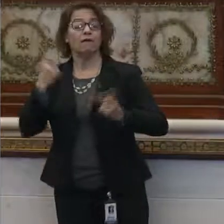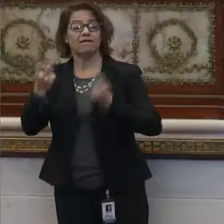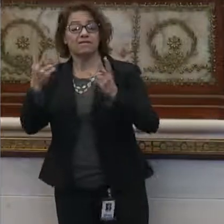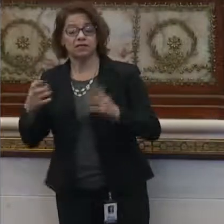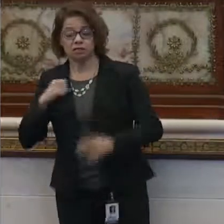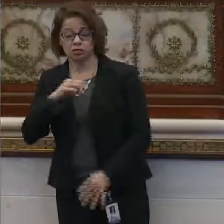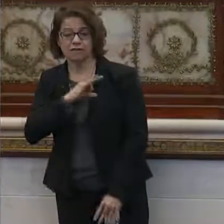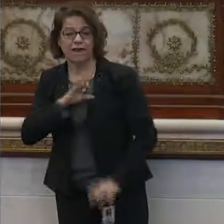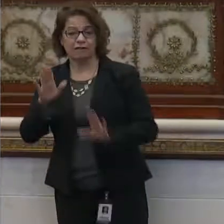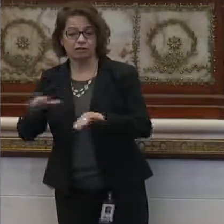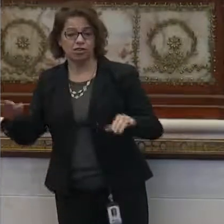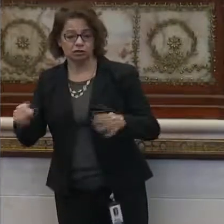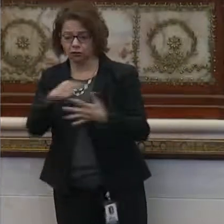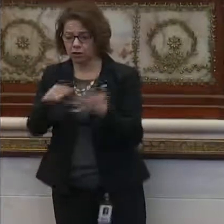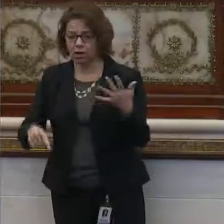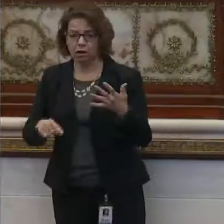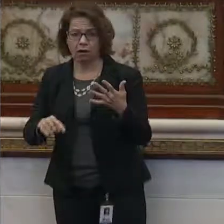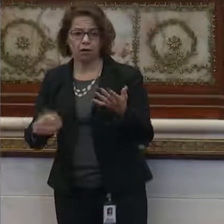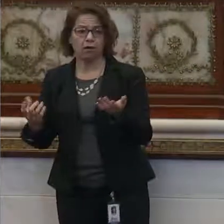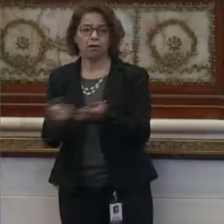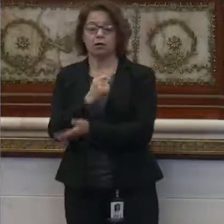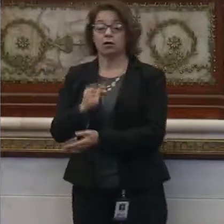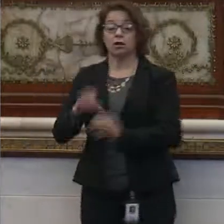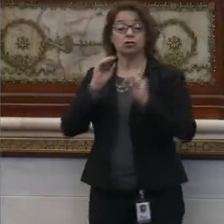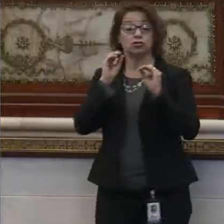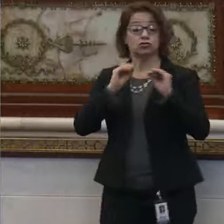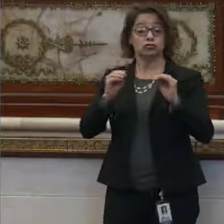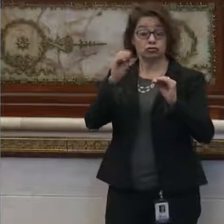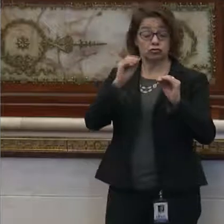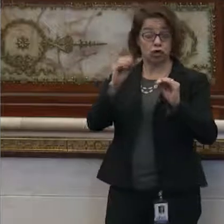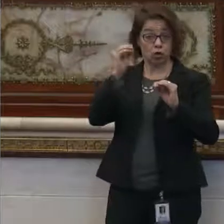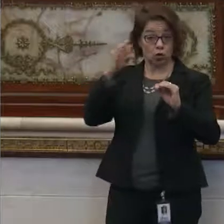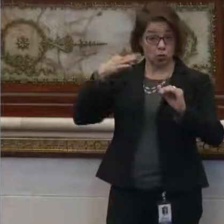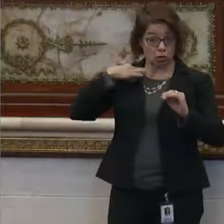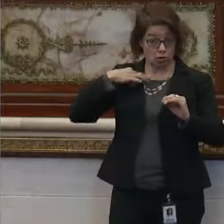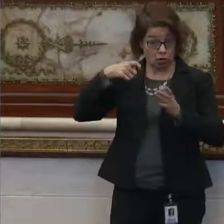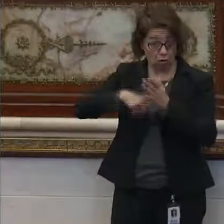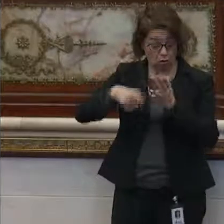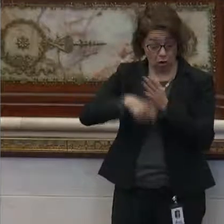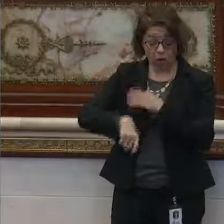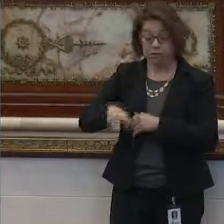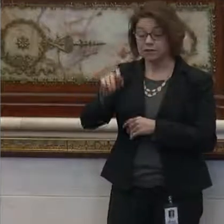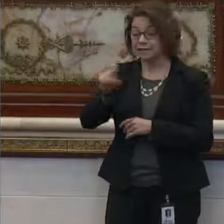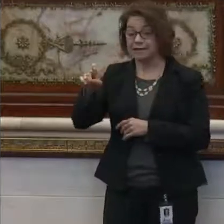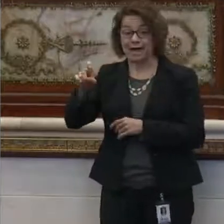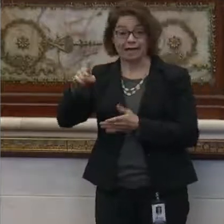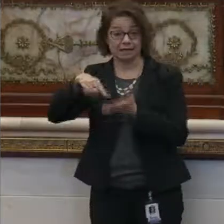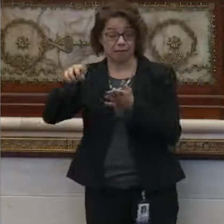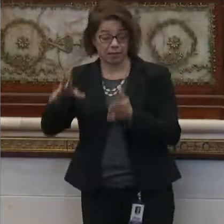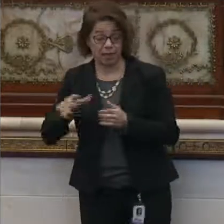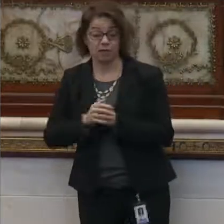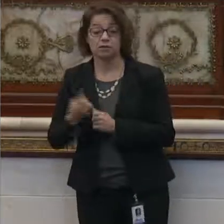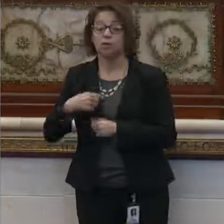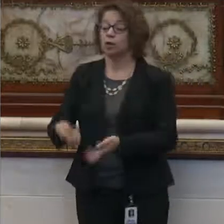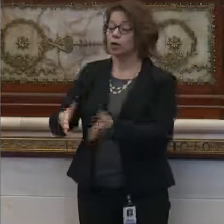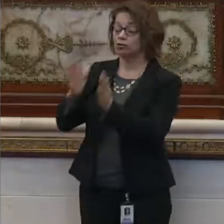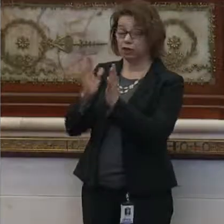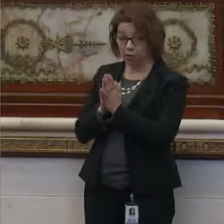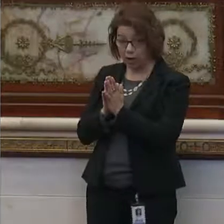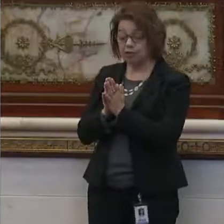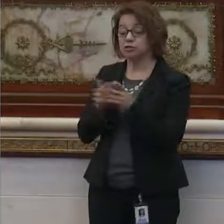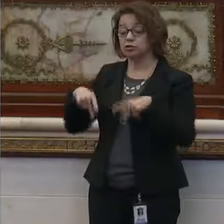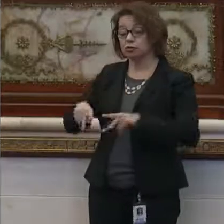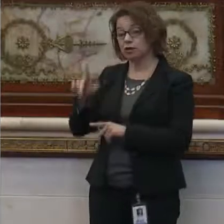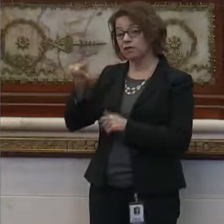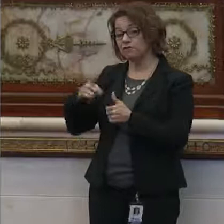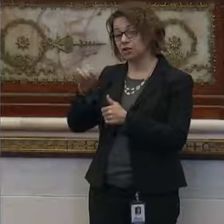staff, all at no direct cost to taxpayers. Parks and Rec respectfully ask for the opportunity to permit Firstee to extend